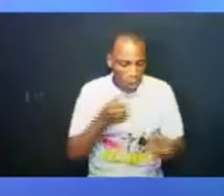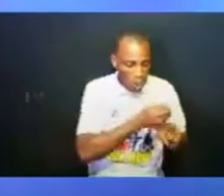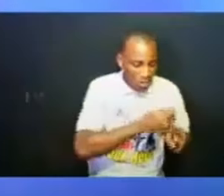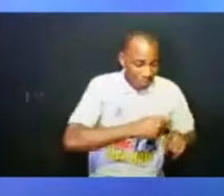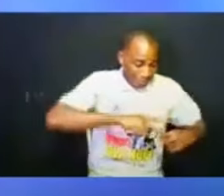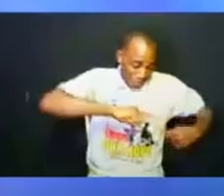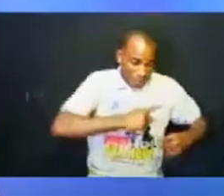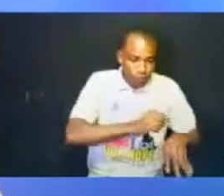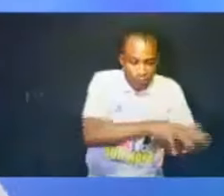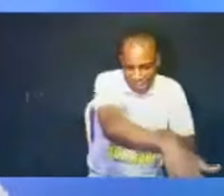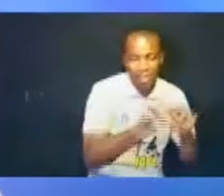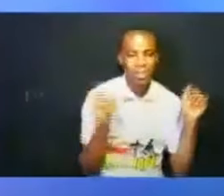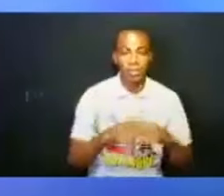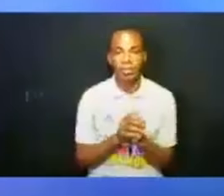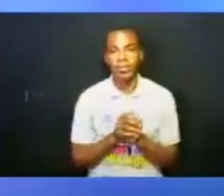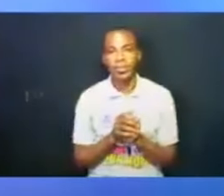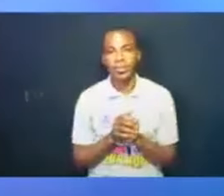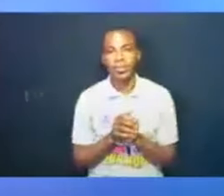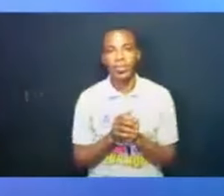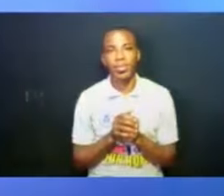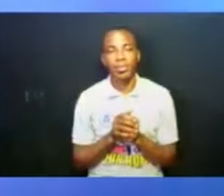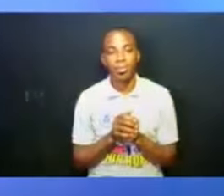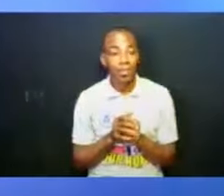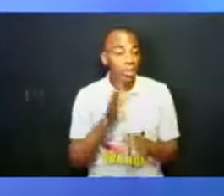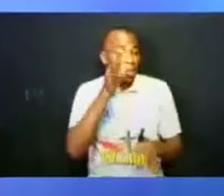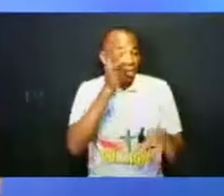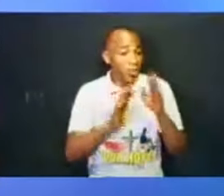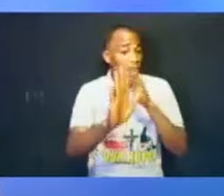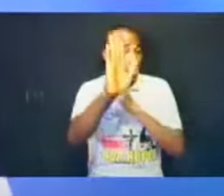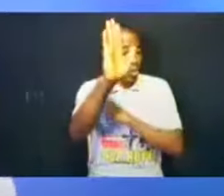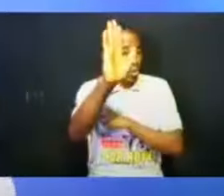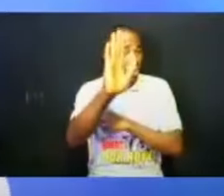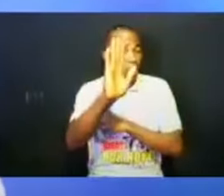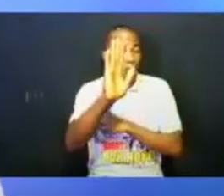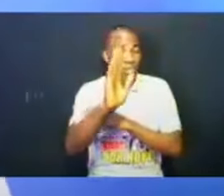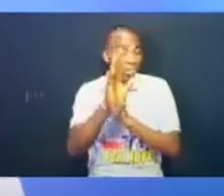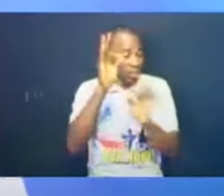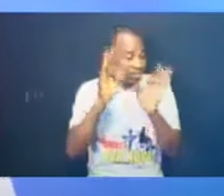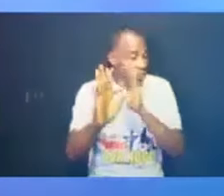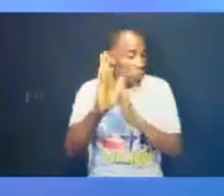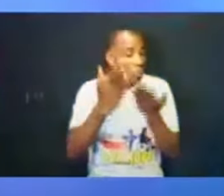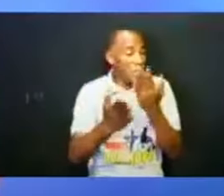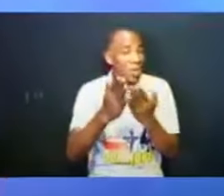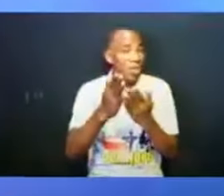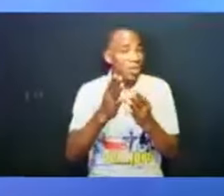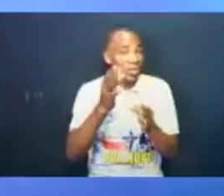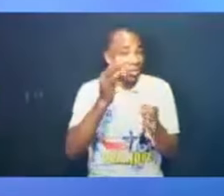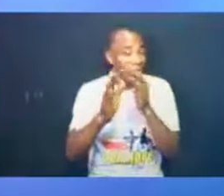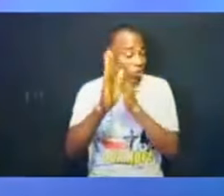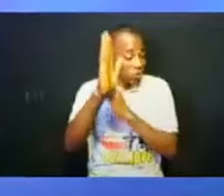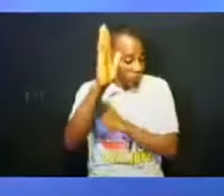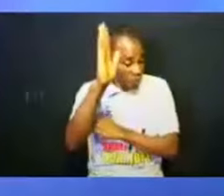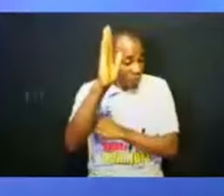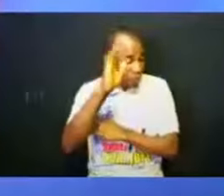yaudi yari ano amano. If God does not allow angels to cause this man to go home, by the time he goes round all the members, he